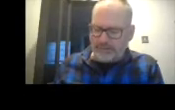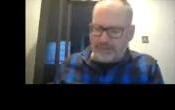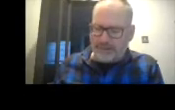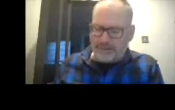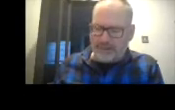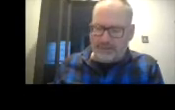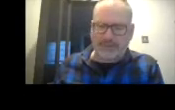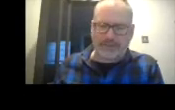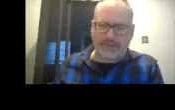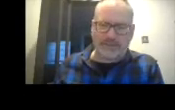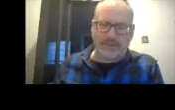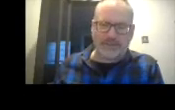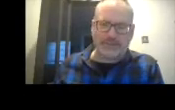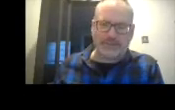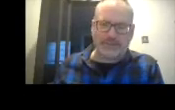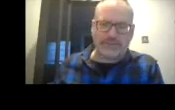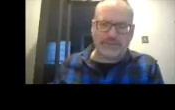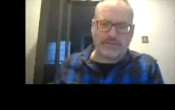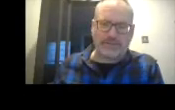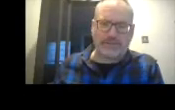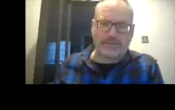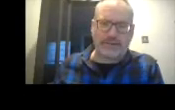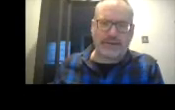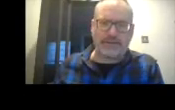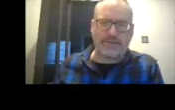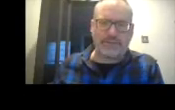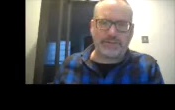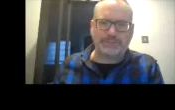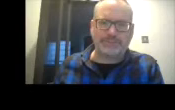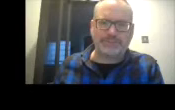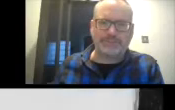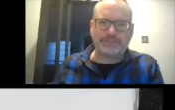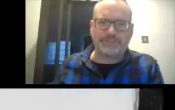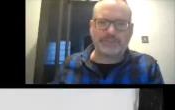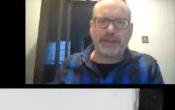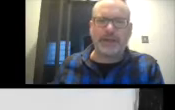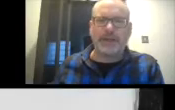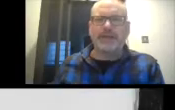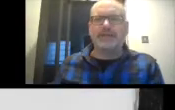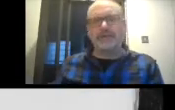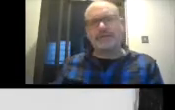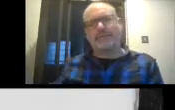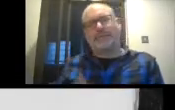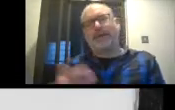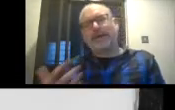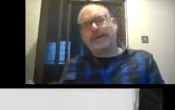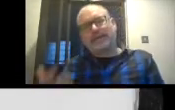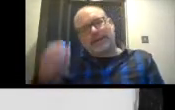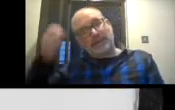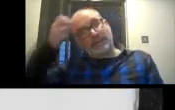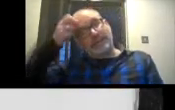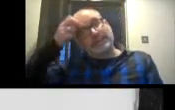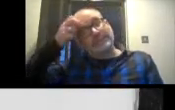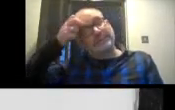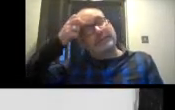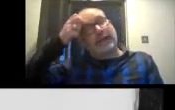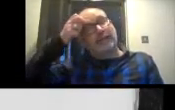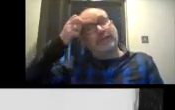in this building, which is, as I said, so significant to so many Irish people. So my